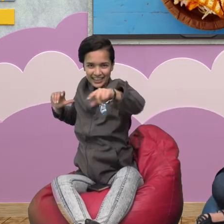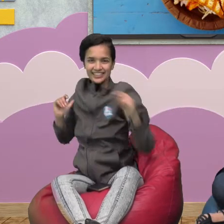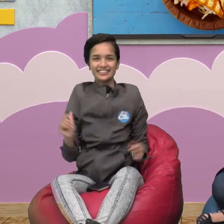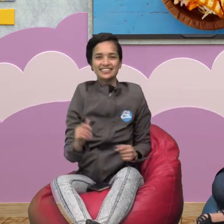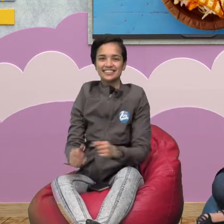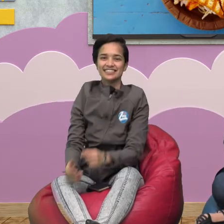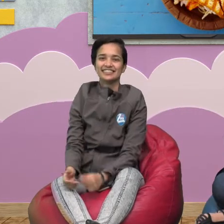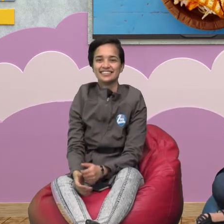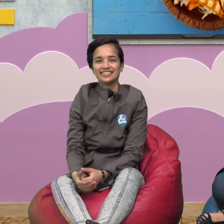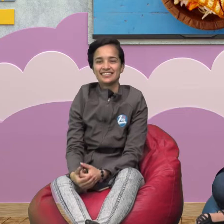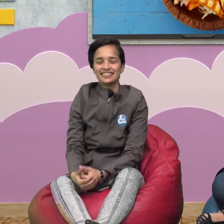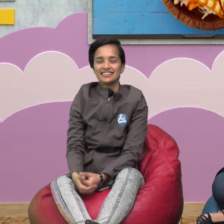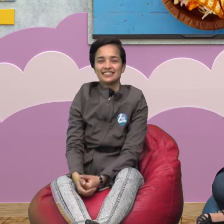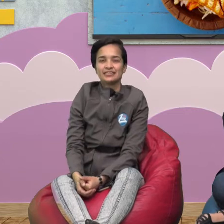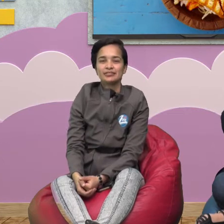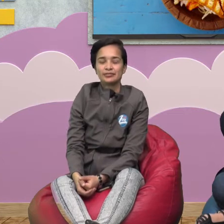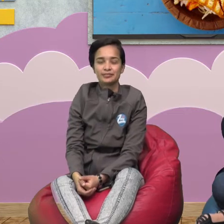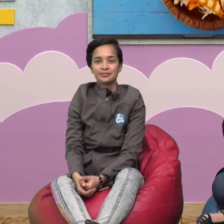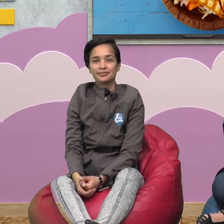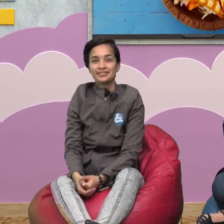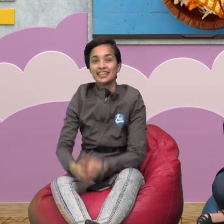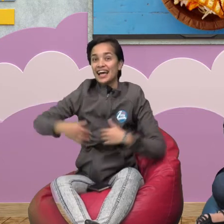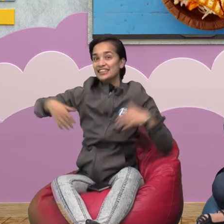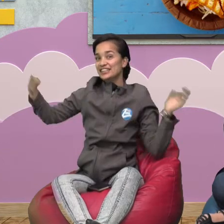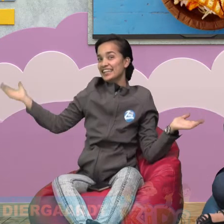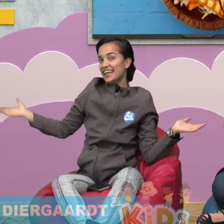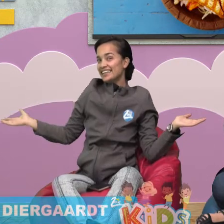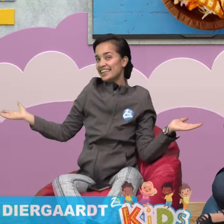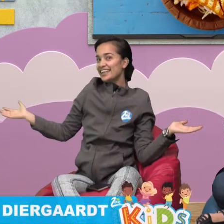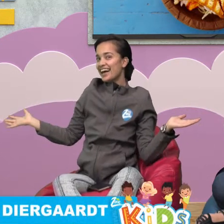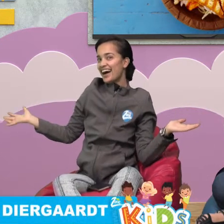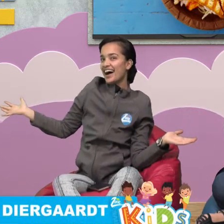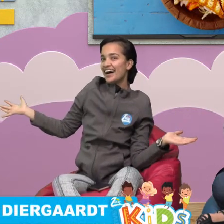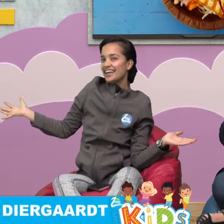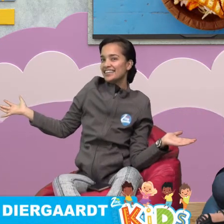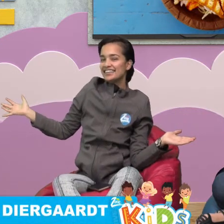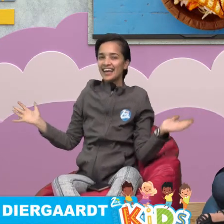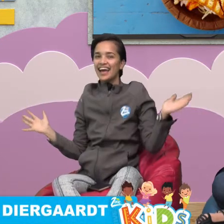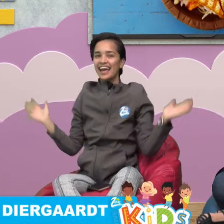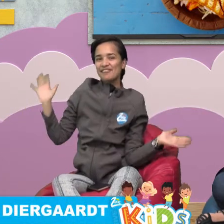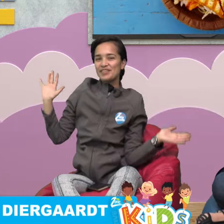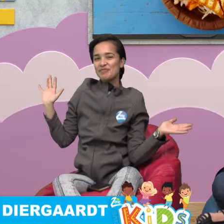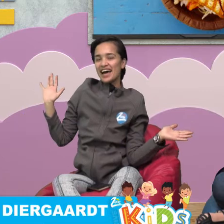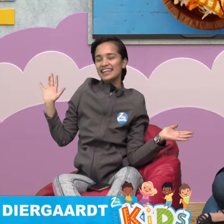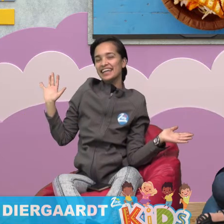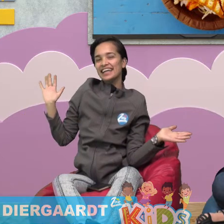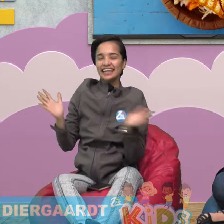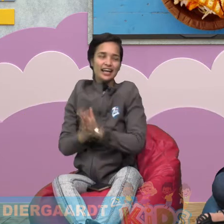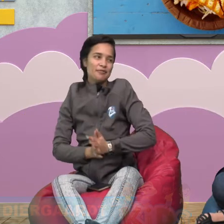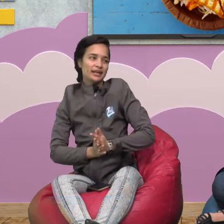Your future. My name is Marisa Stofbaugh, and this is Jeanette Duhart. Hey